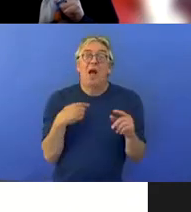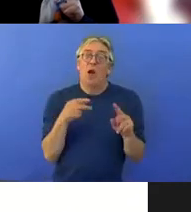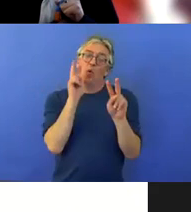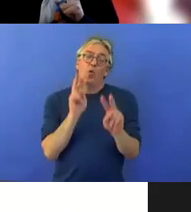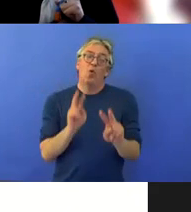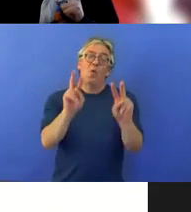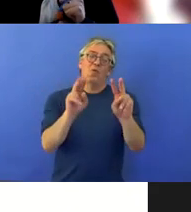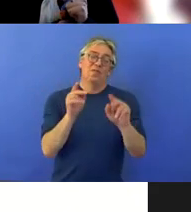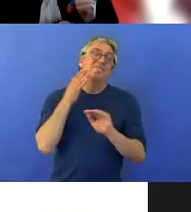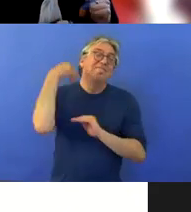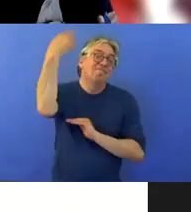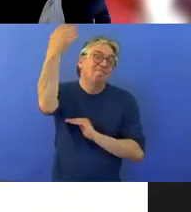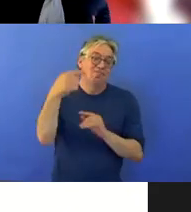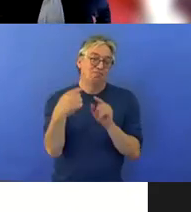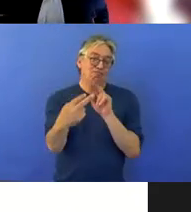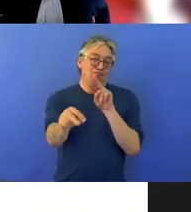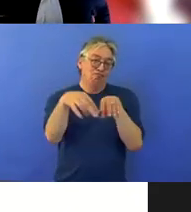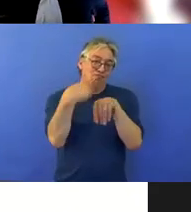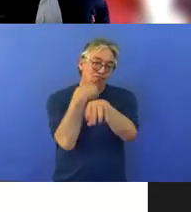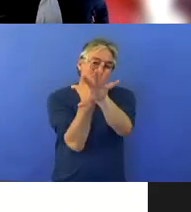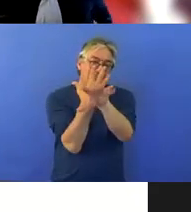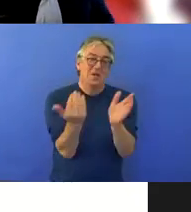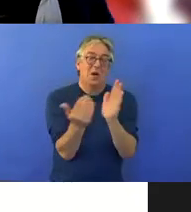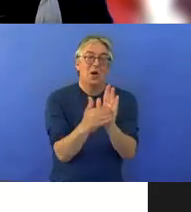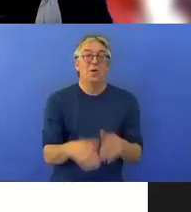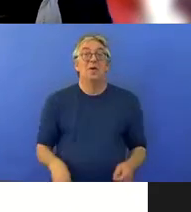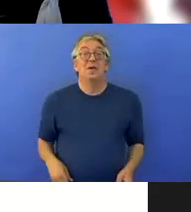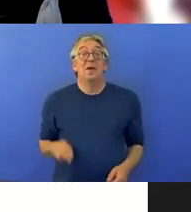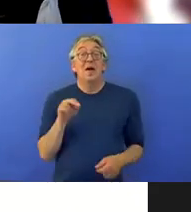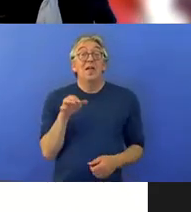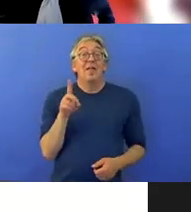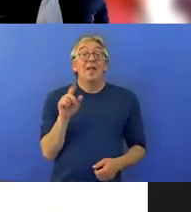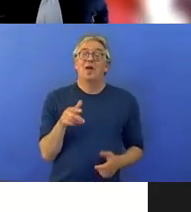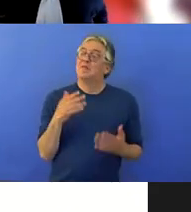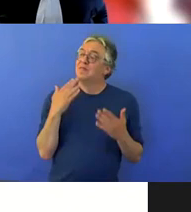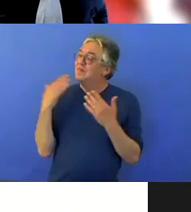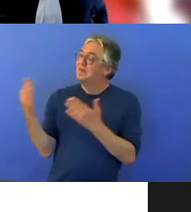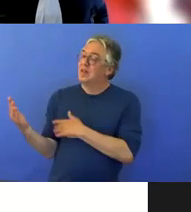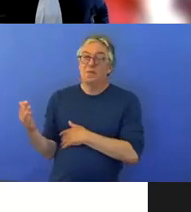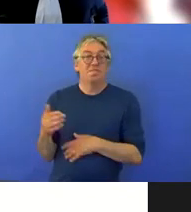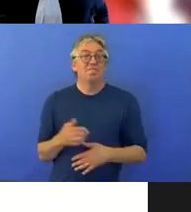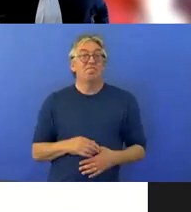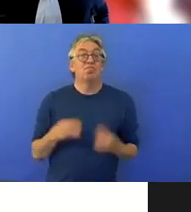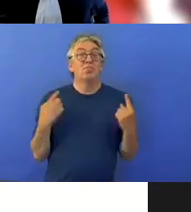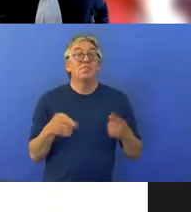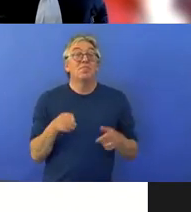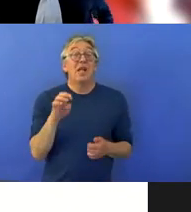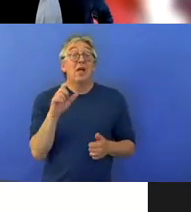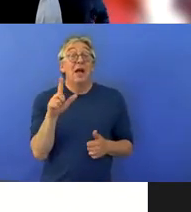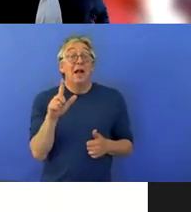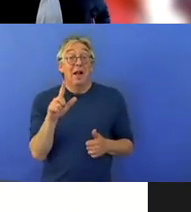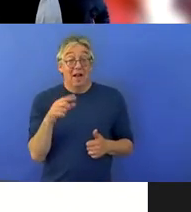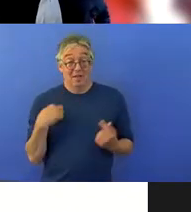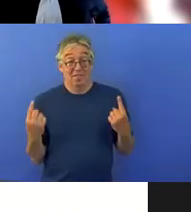And now I think together with my colleagues from the WIN, we will share with you